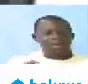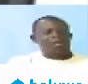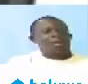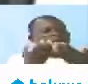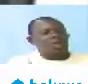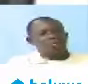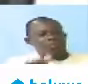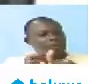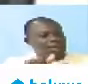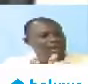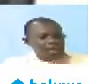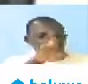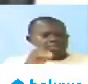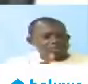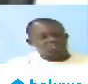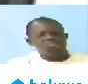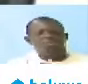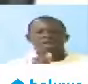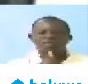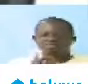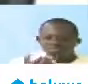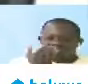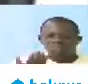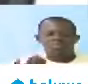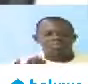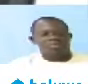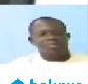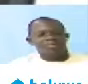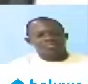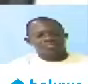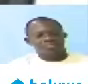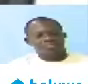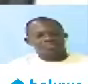Oro. We were there. Konton Okeje. We had lunch.